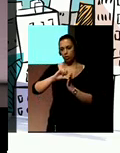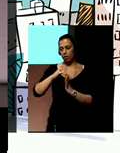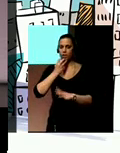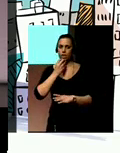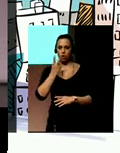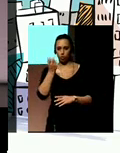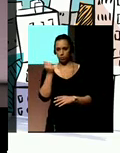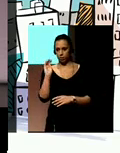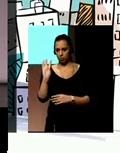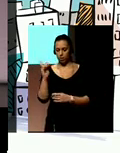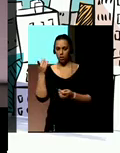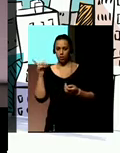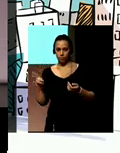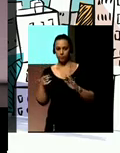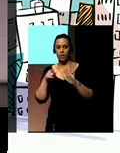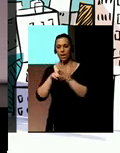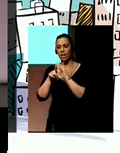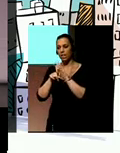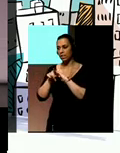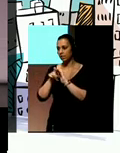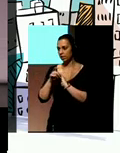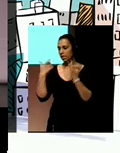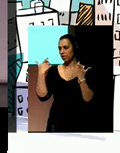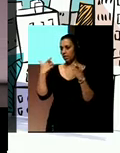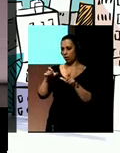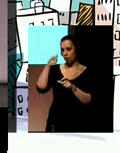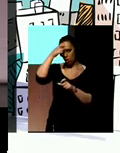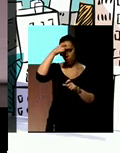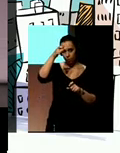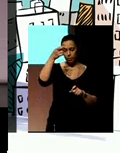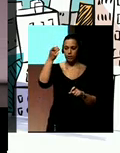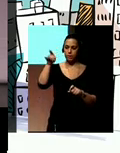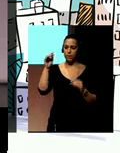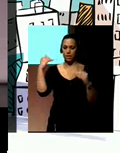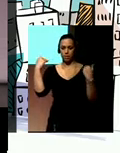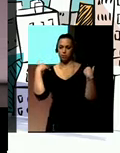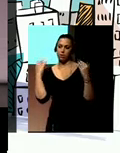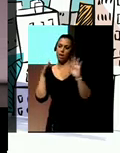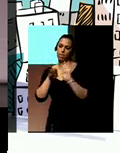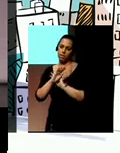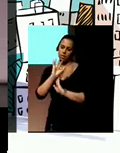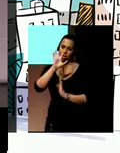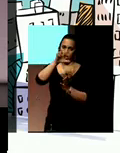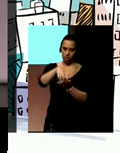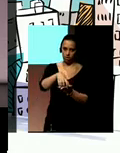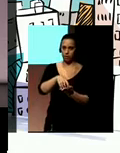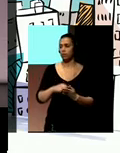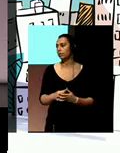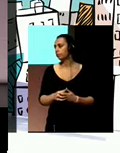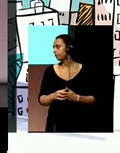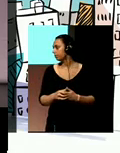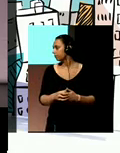organizing committee of the Olympic Games of Athens in 2004. She's responsible